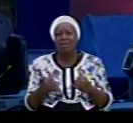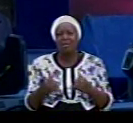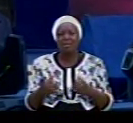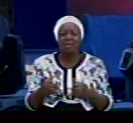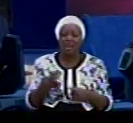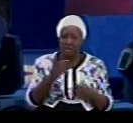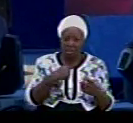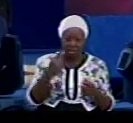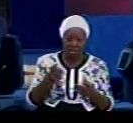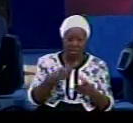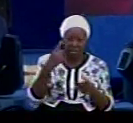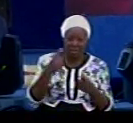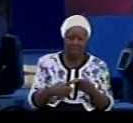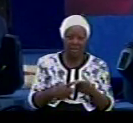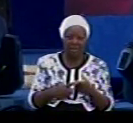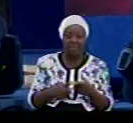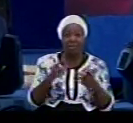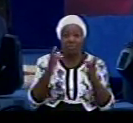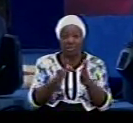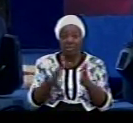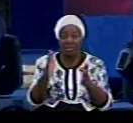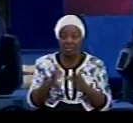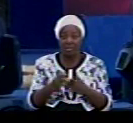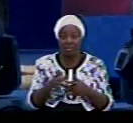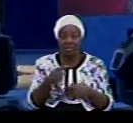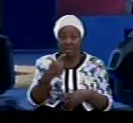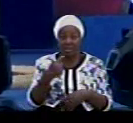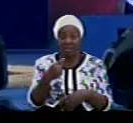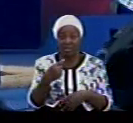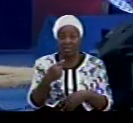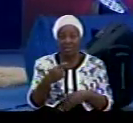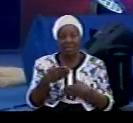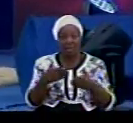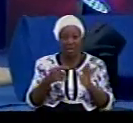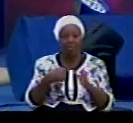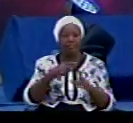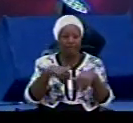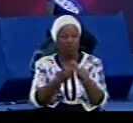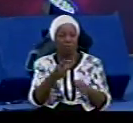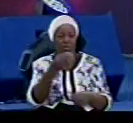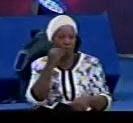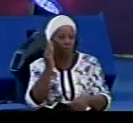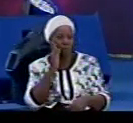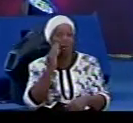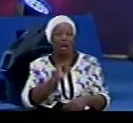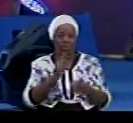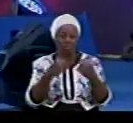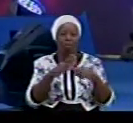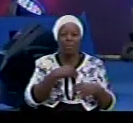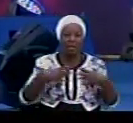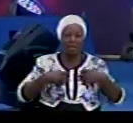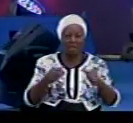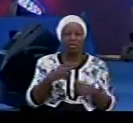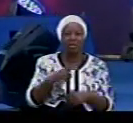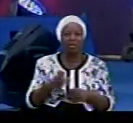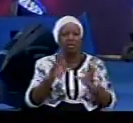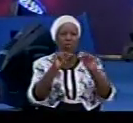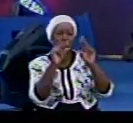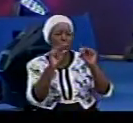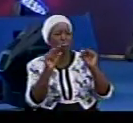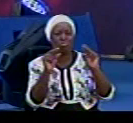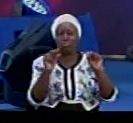And then Jesus said, let me follow you home. I'll come. And he said, no, no, you don't have to